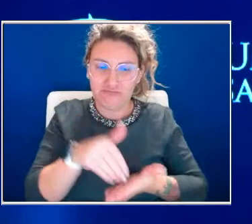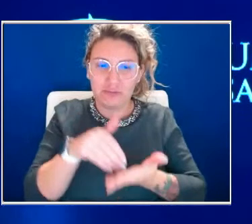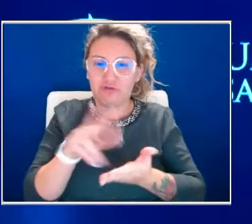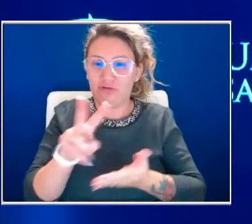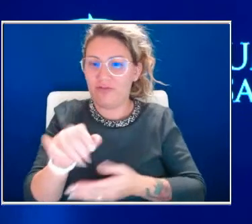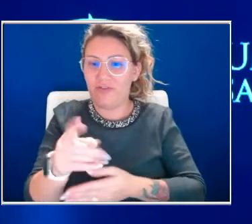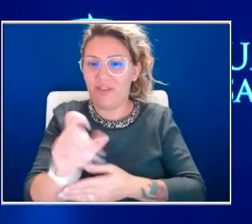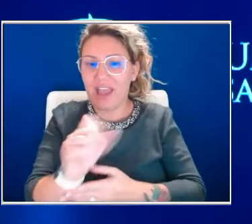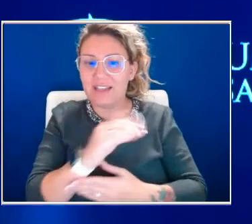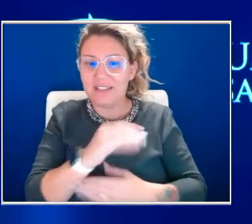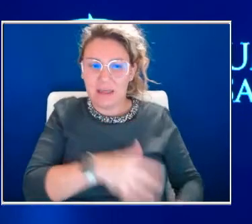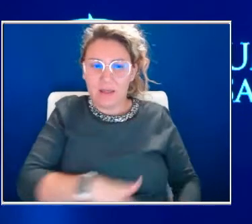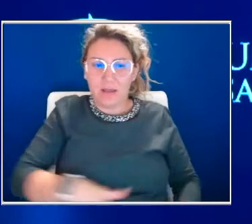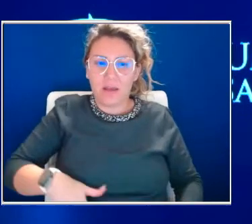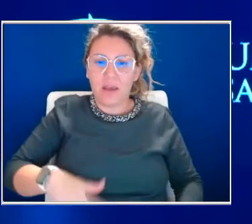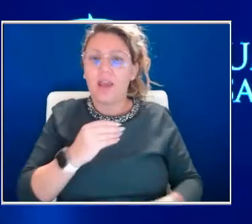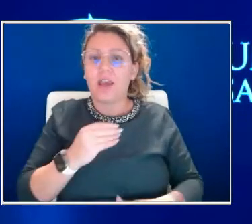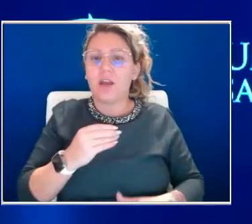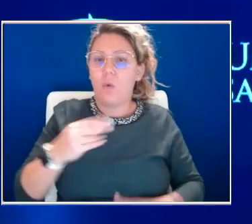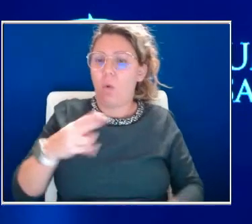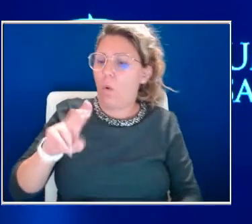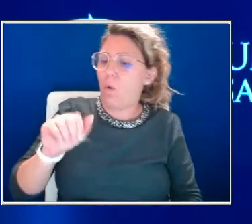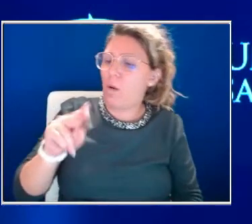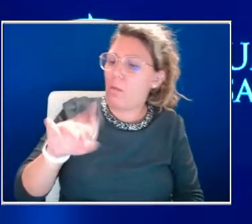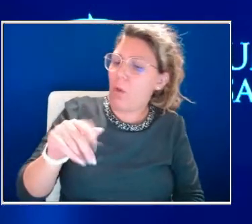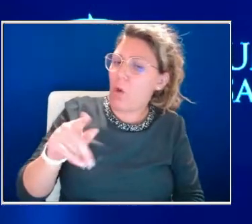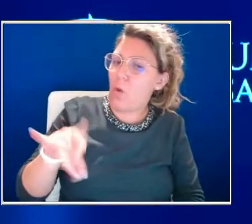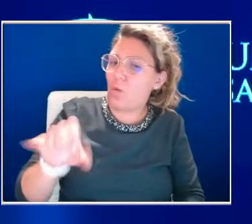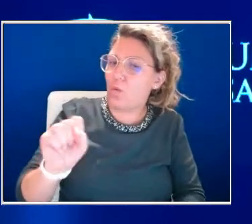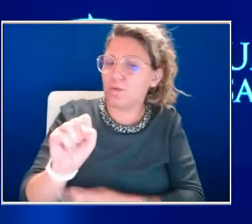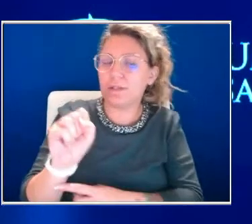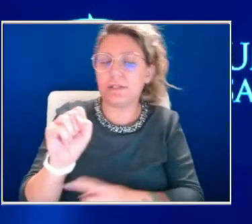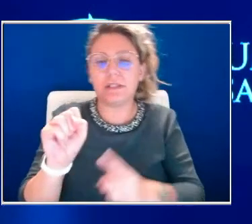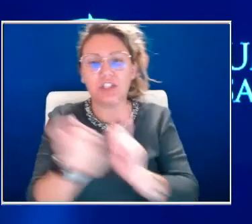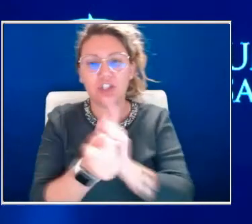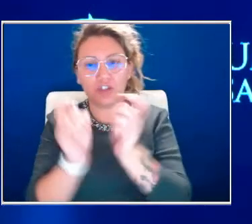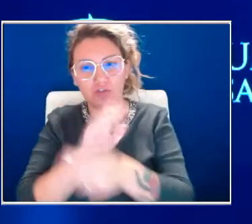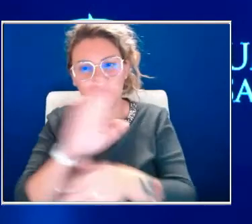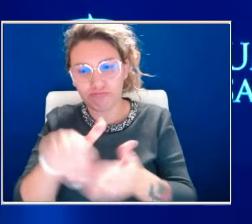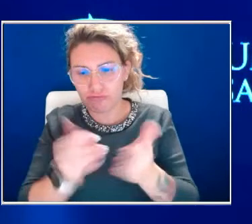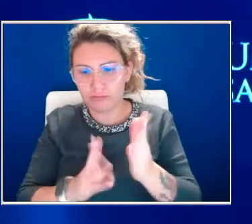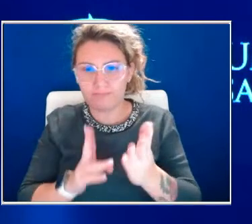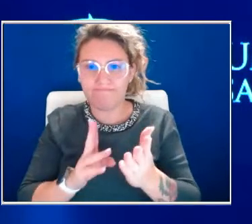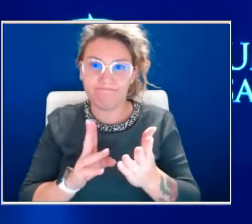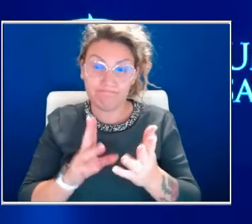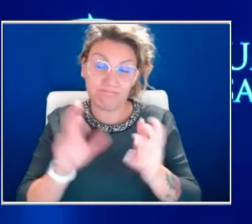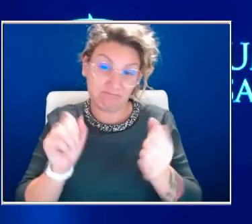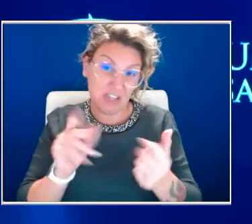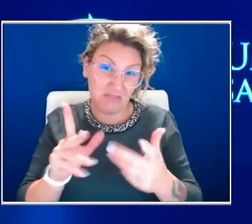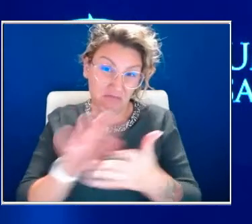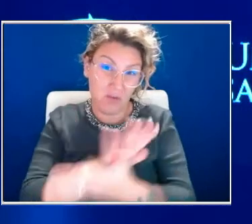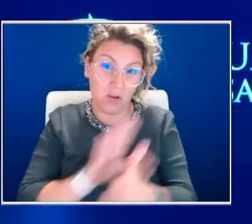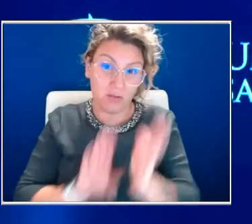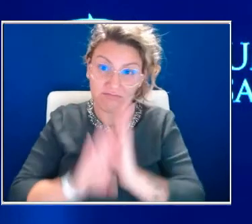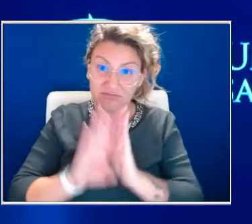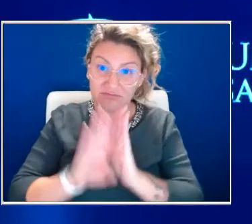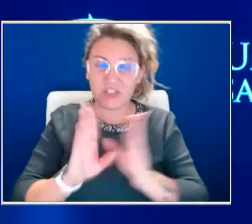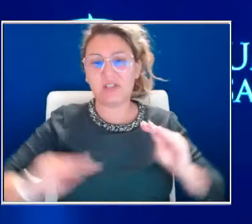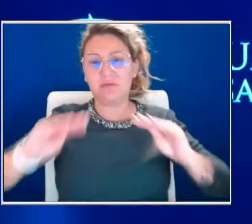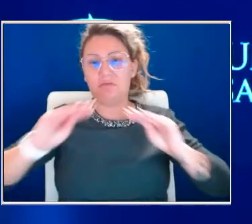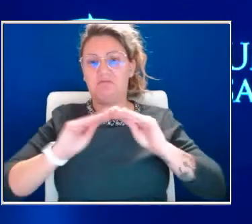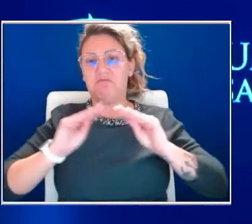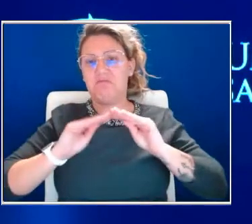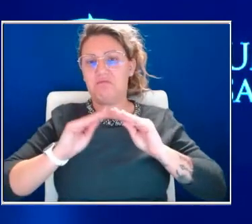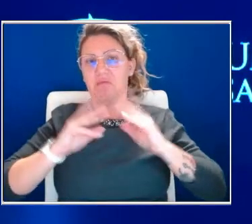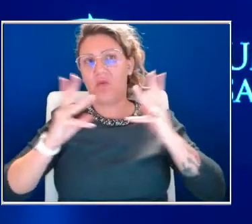that we see with pregnancy all contribute to developing varicose veins, and it's usually more prevalent in patients who have been